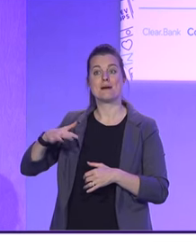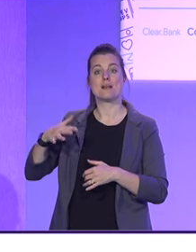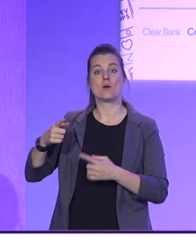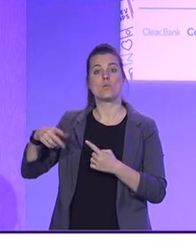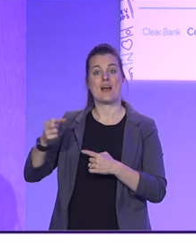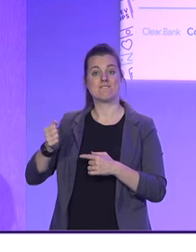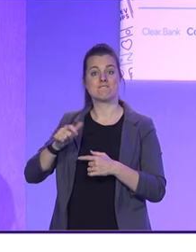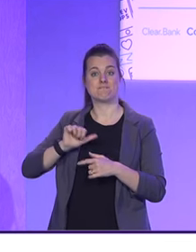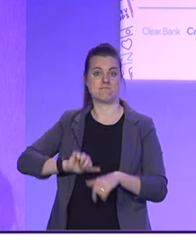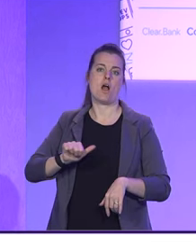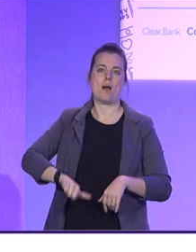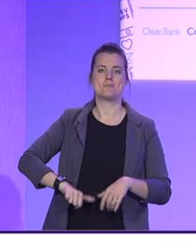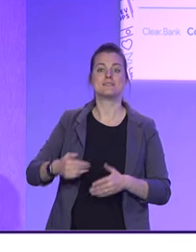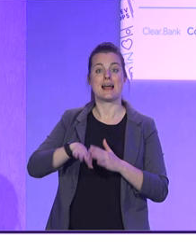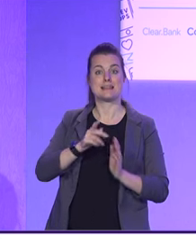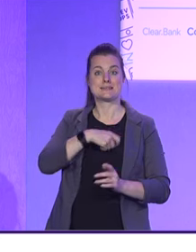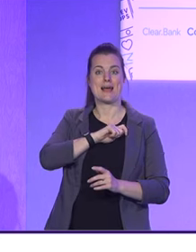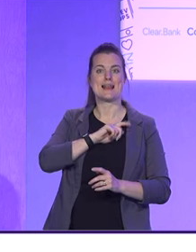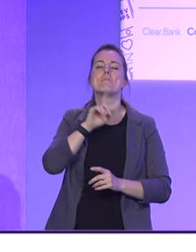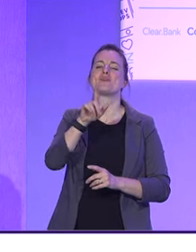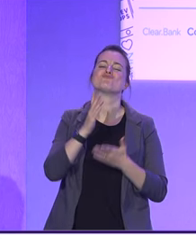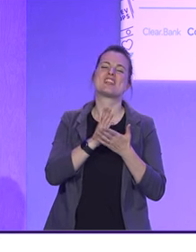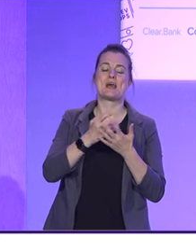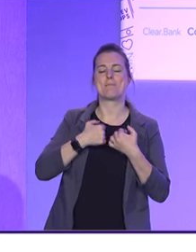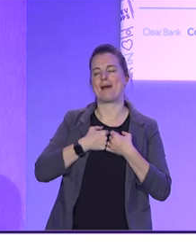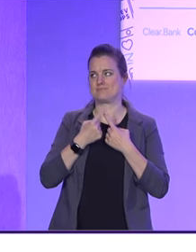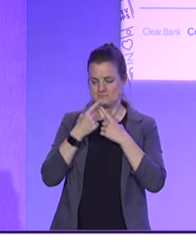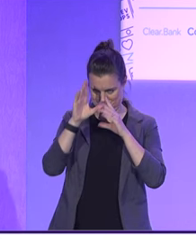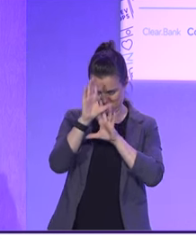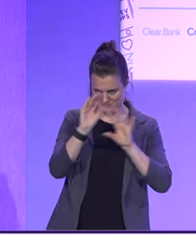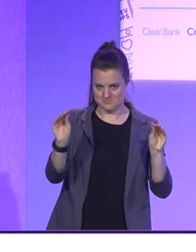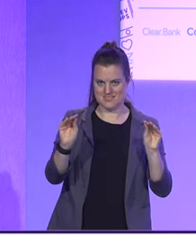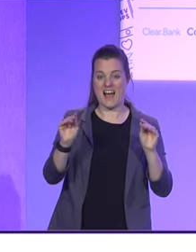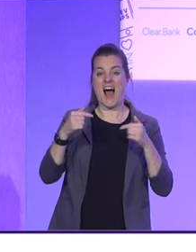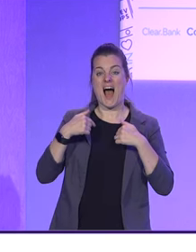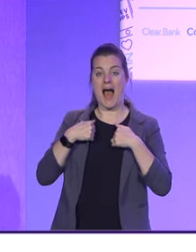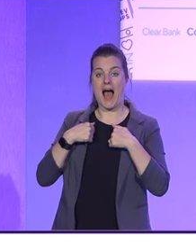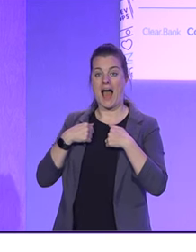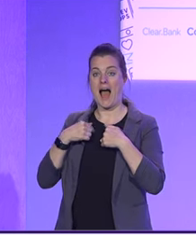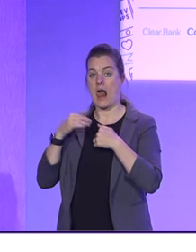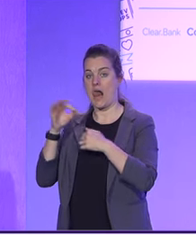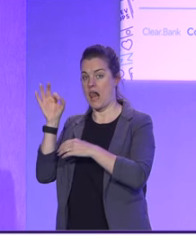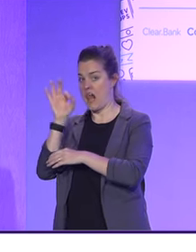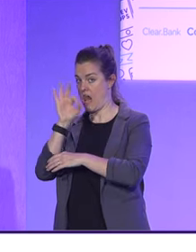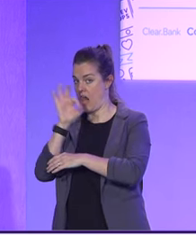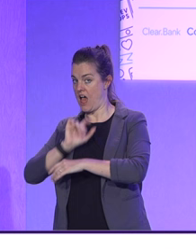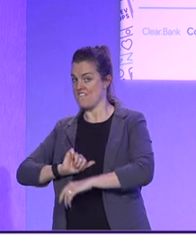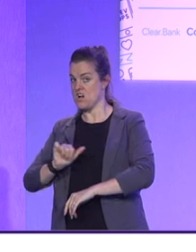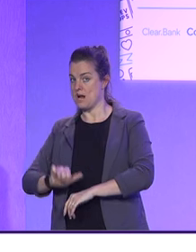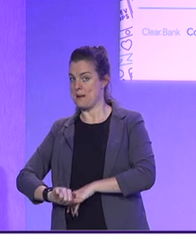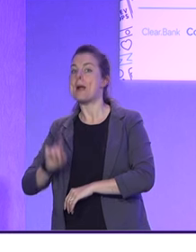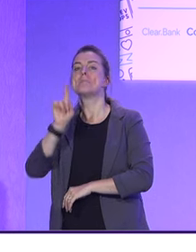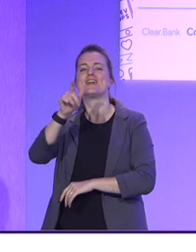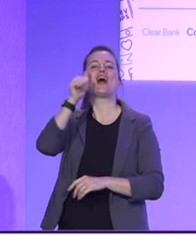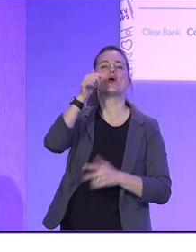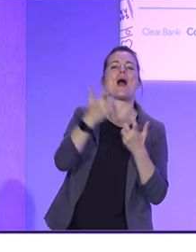in Spain, but well, the disclaimer is basically, I know very little about agriculture, but I know how we can help them,